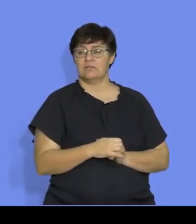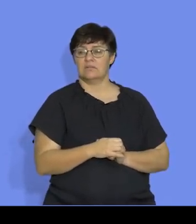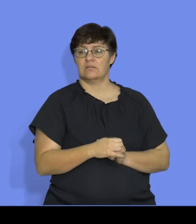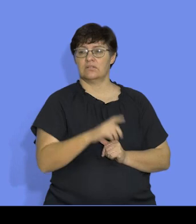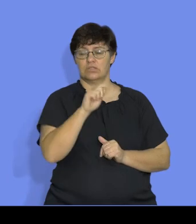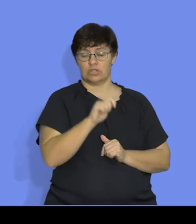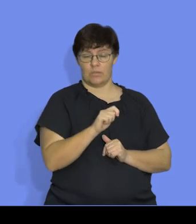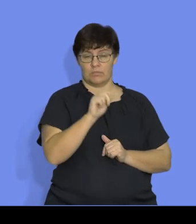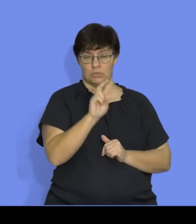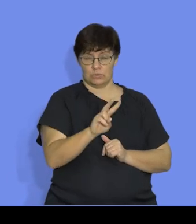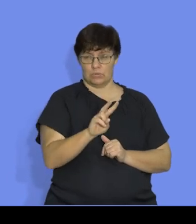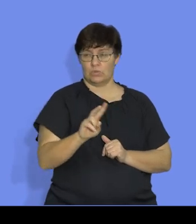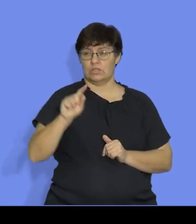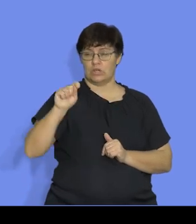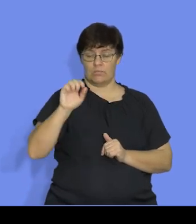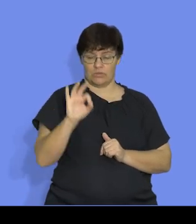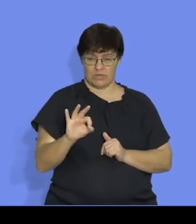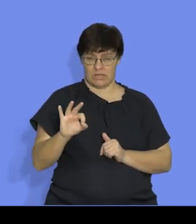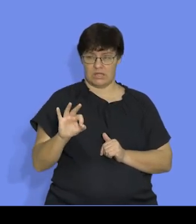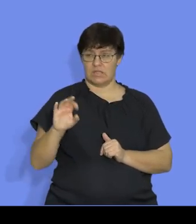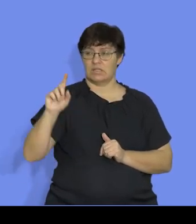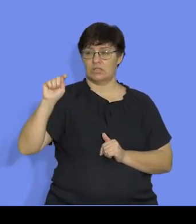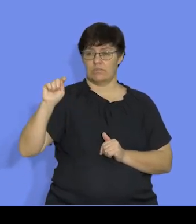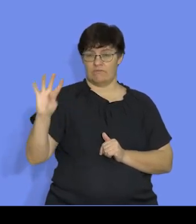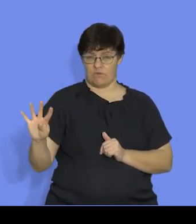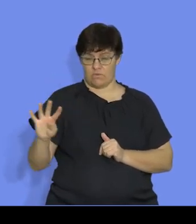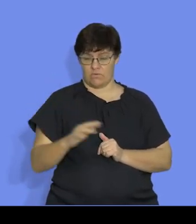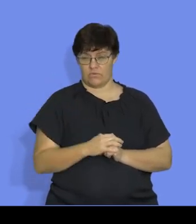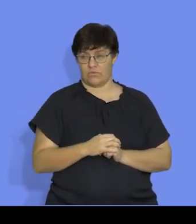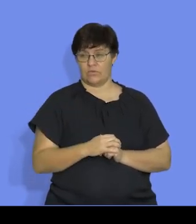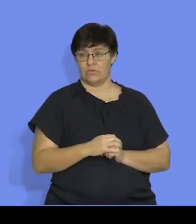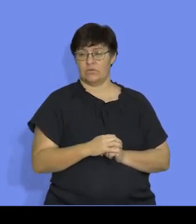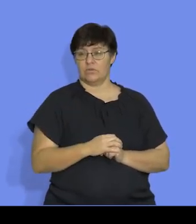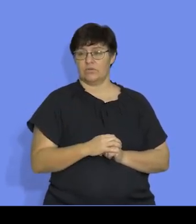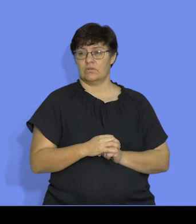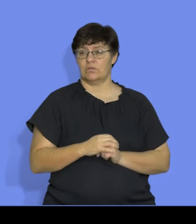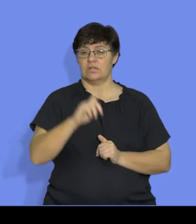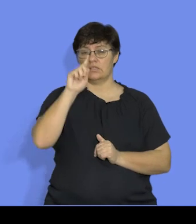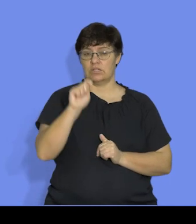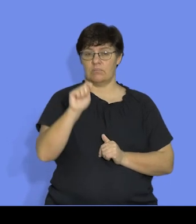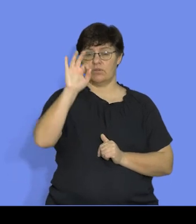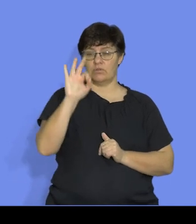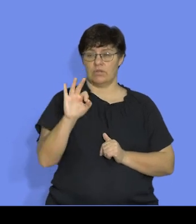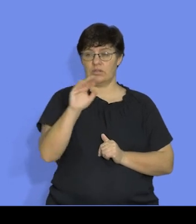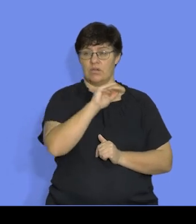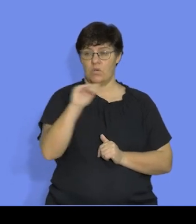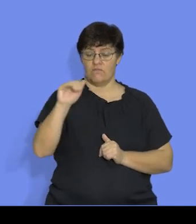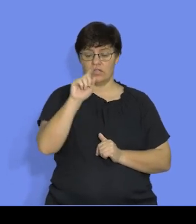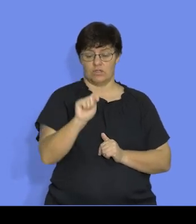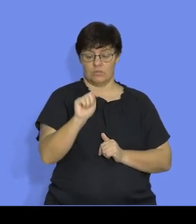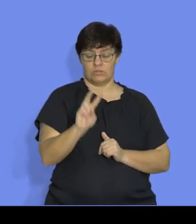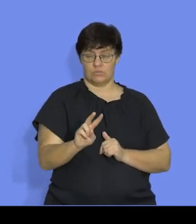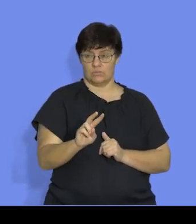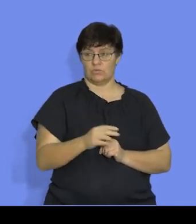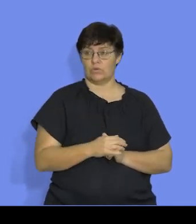is term 2, term 3, and term 4, term 3